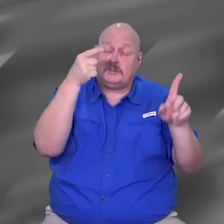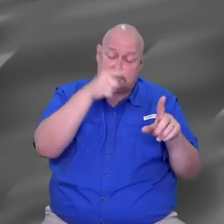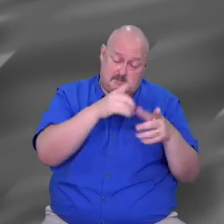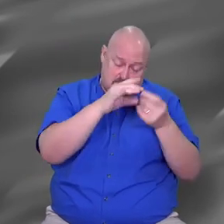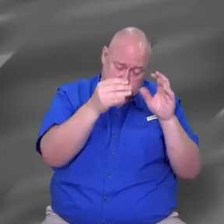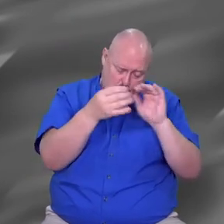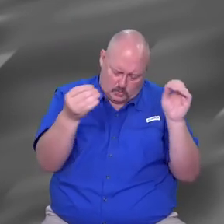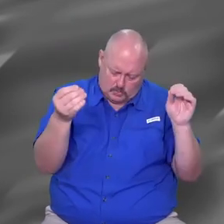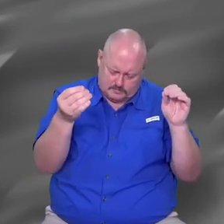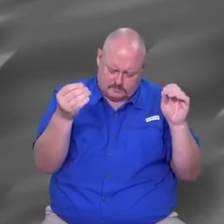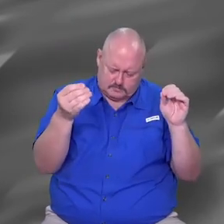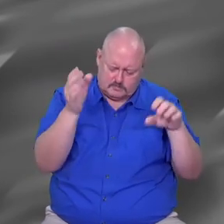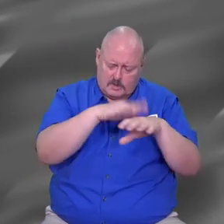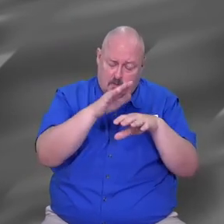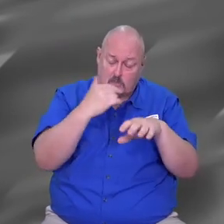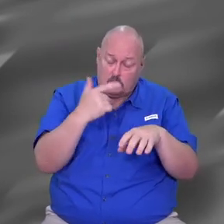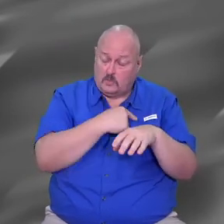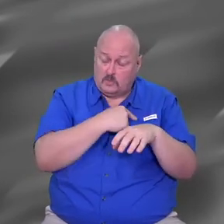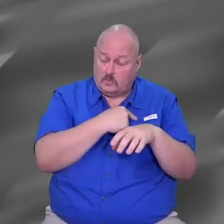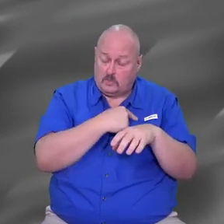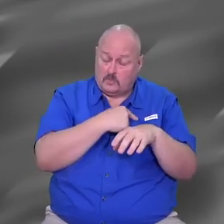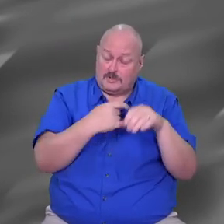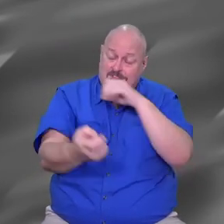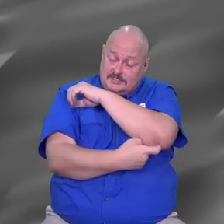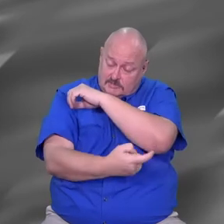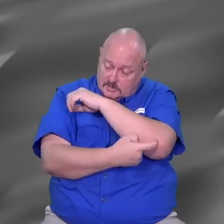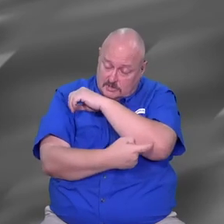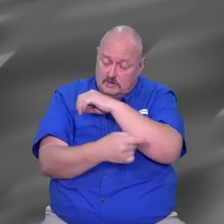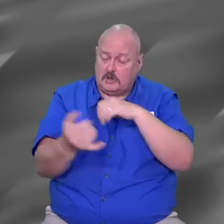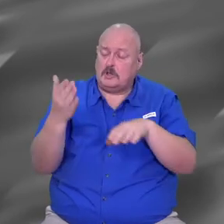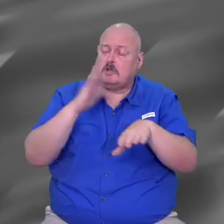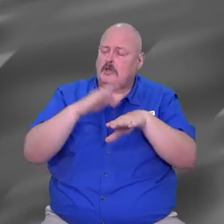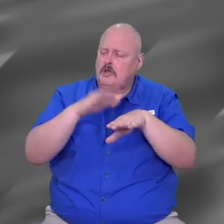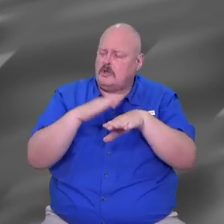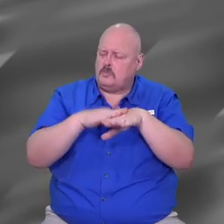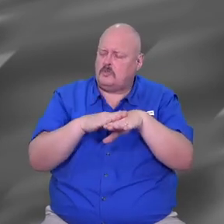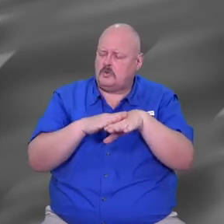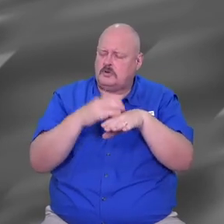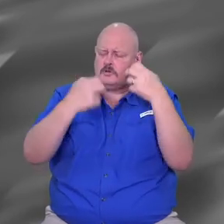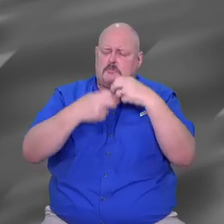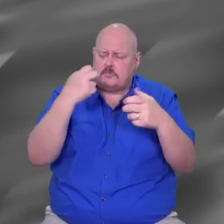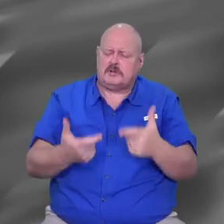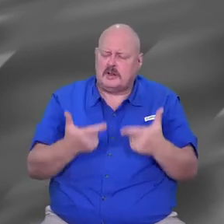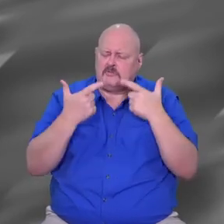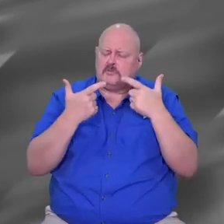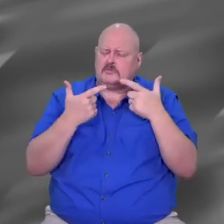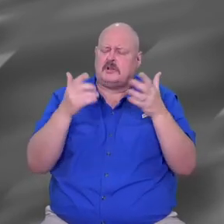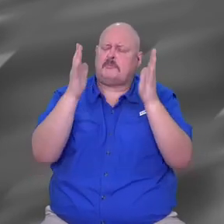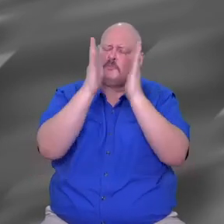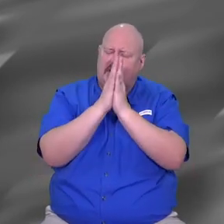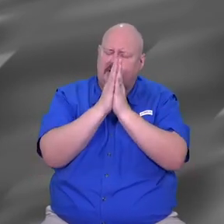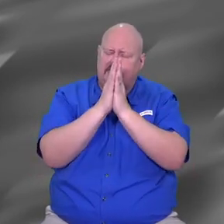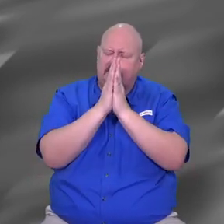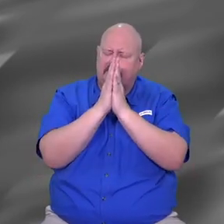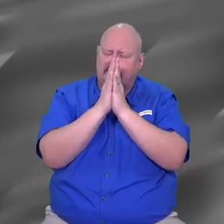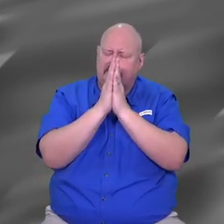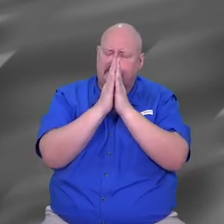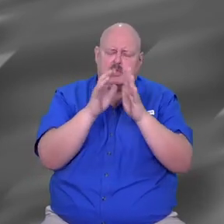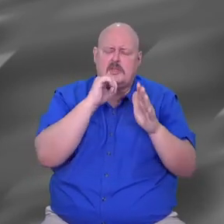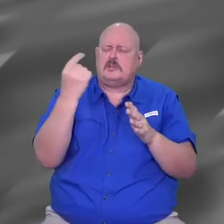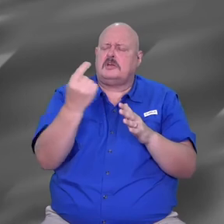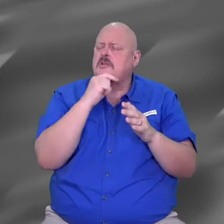story by warning us of the pitfalls, warning us of the ditches, warning us of the gutters in life. And God, I pray that we would not